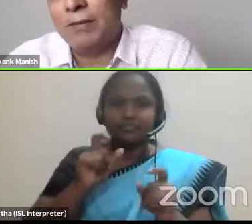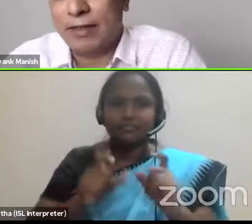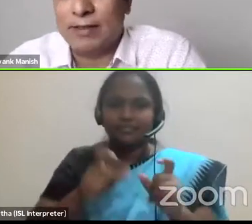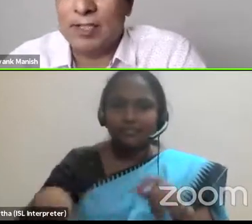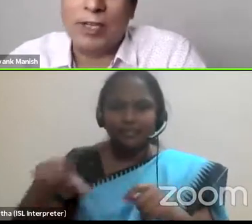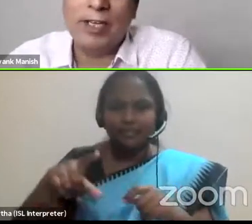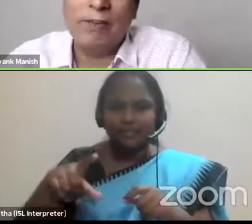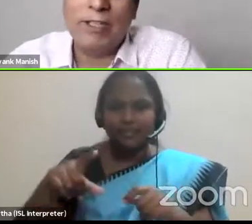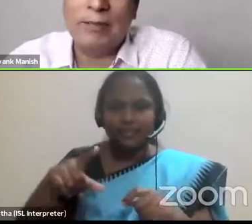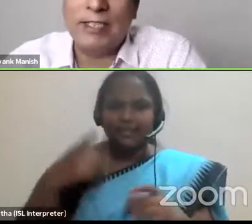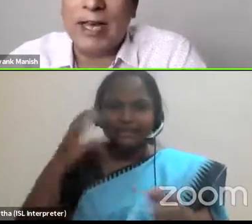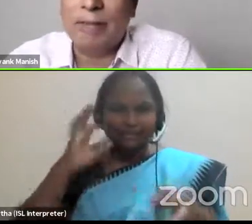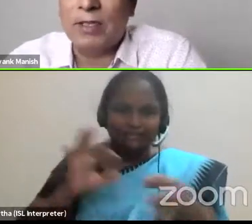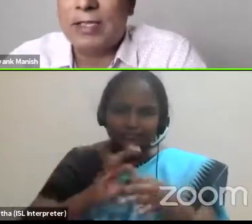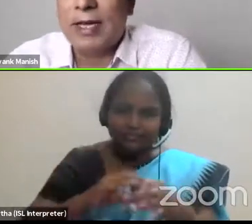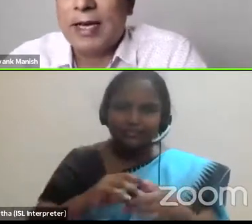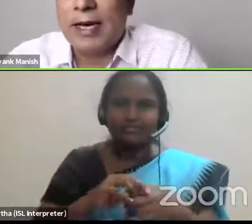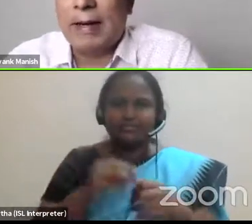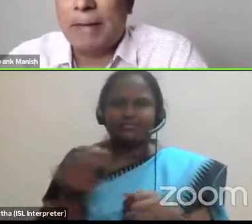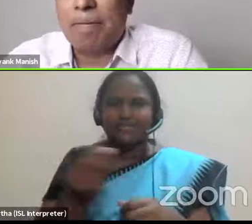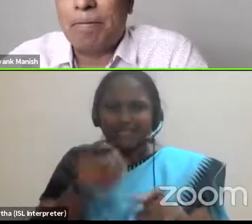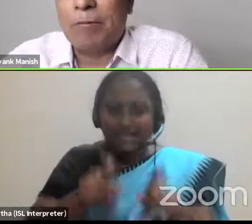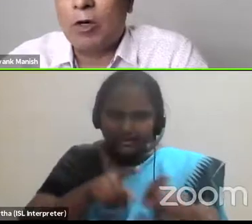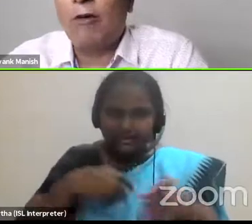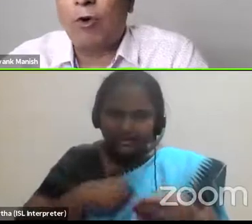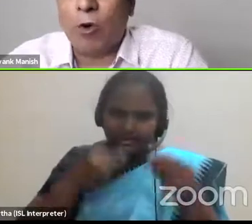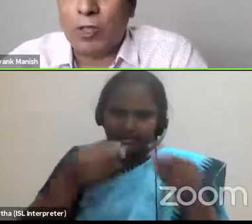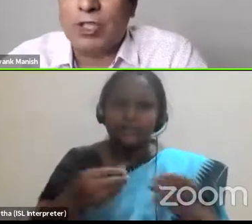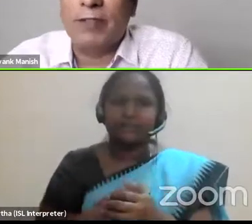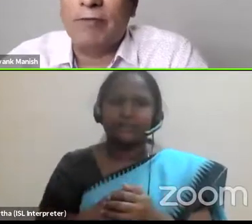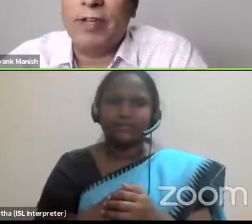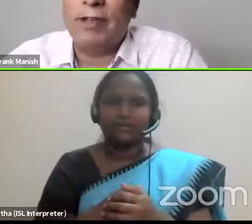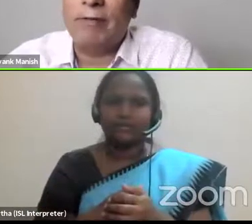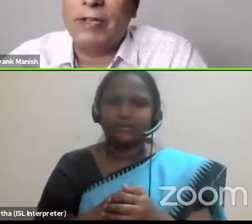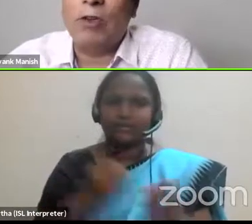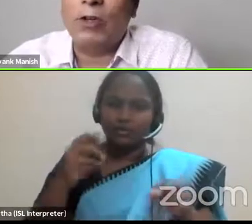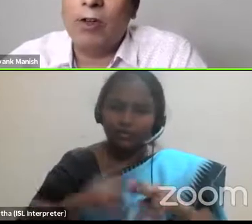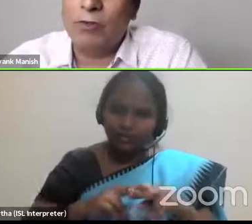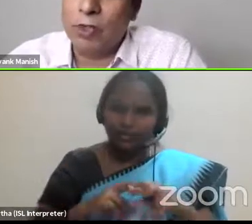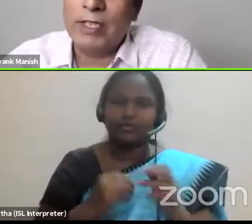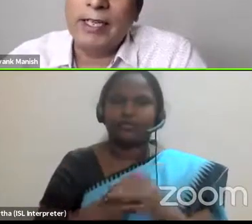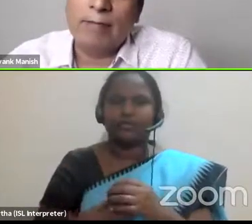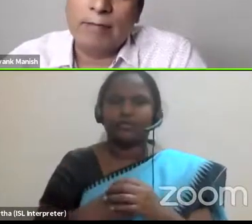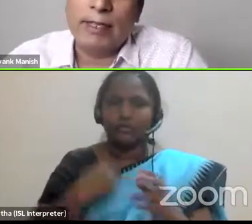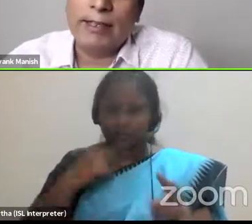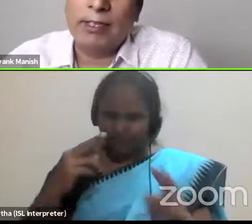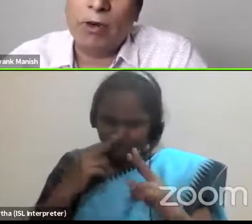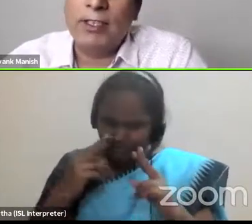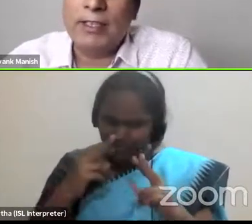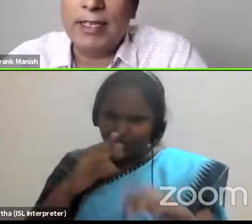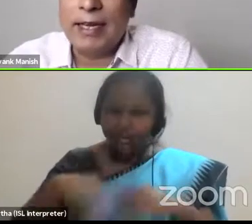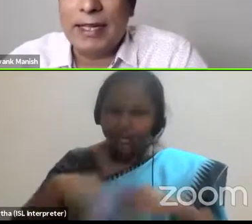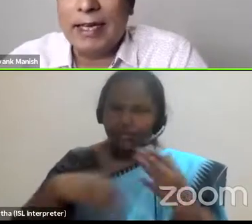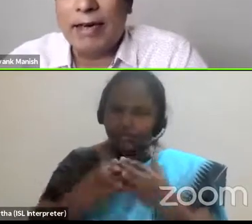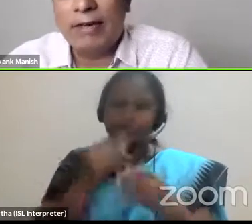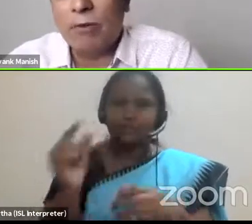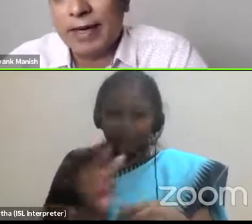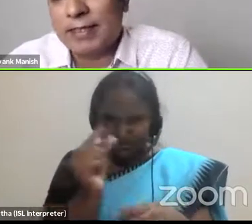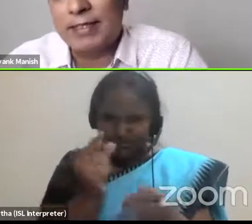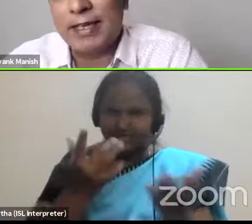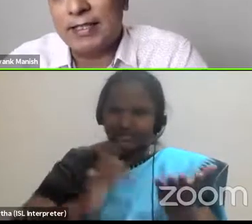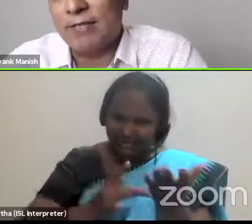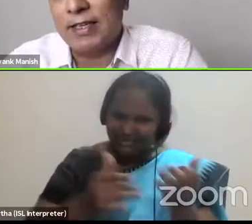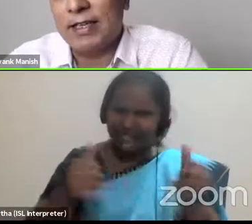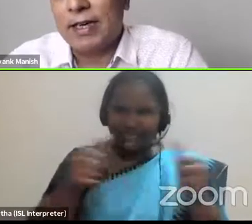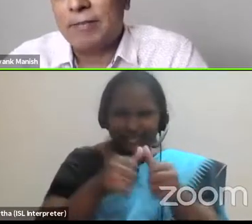already implemented. So I'll give you some examples. You know, of course, we're talking of using technologies like AI